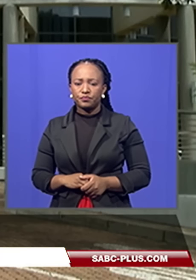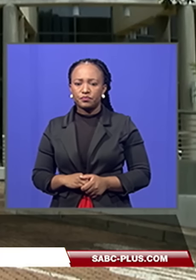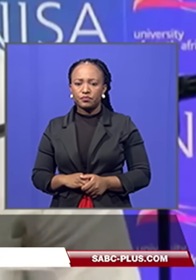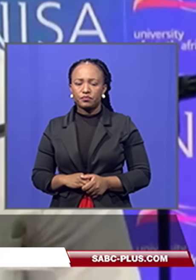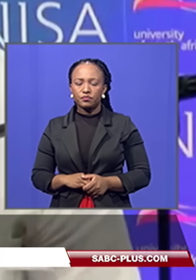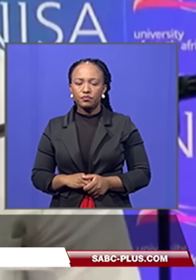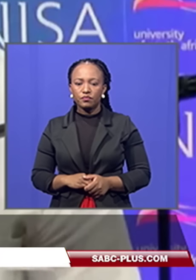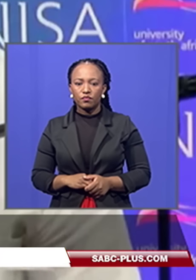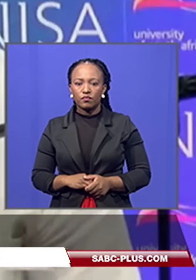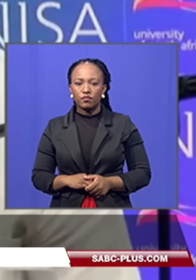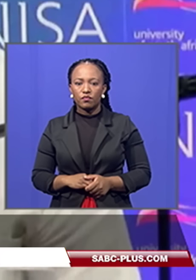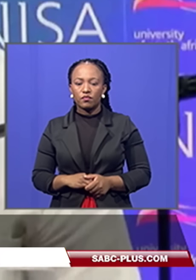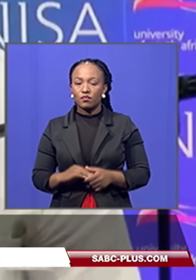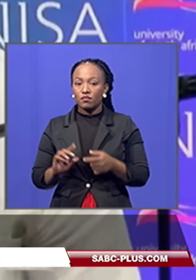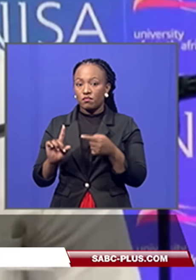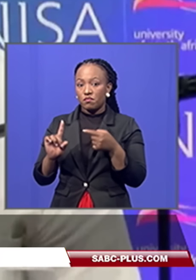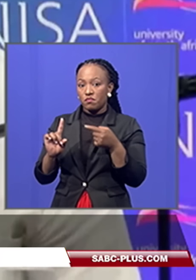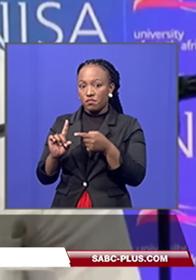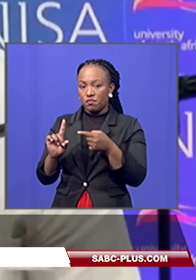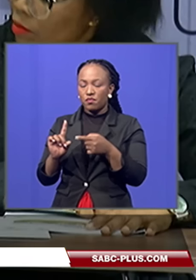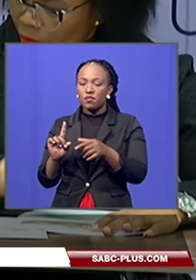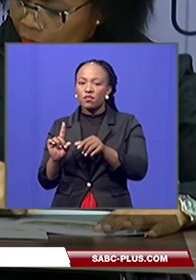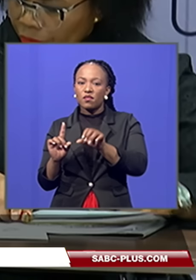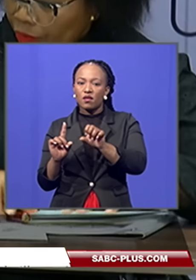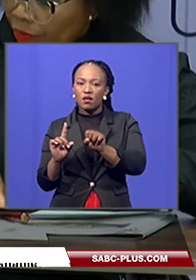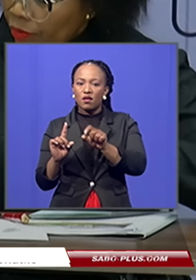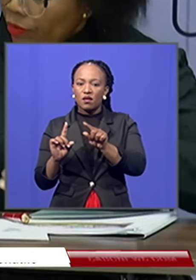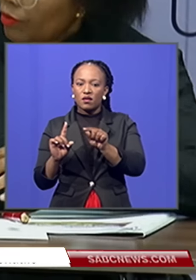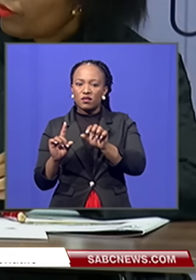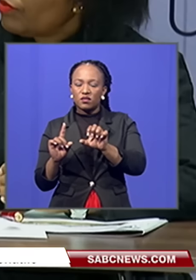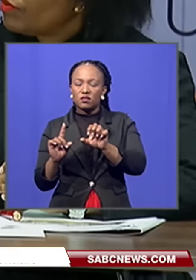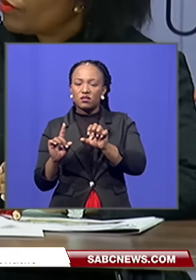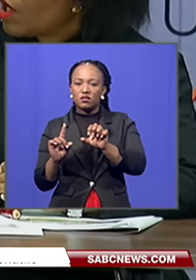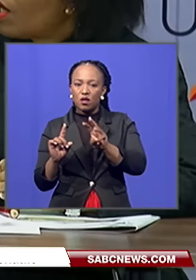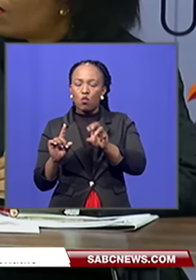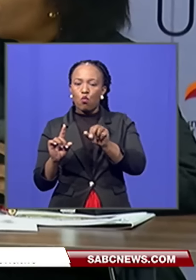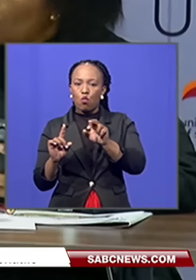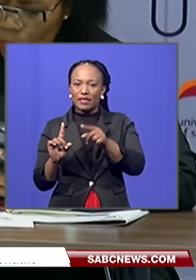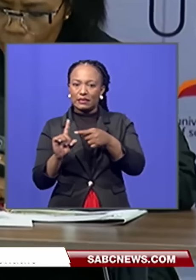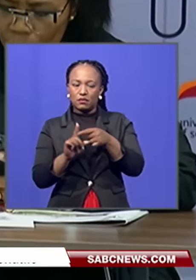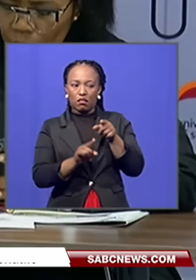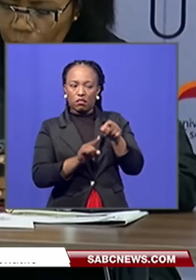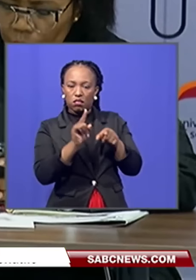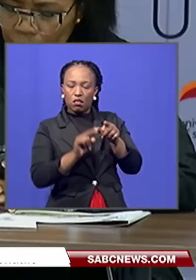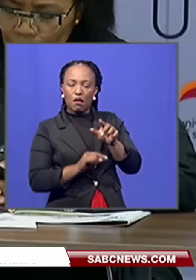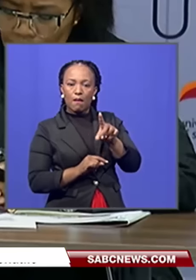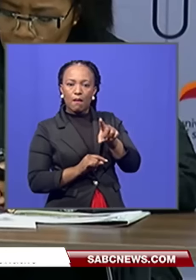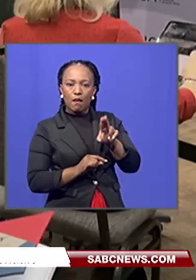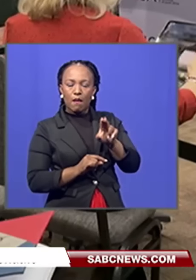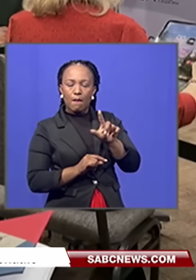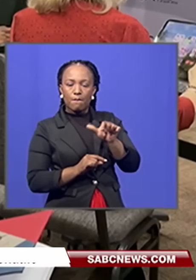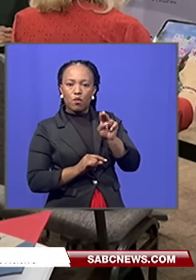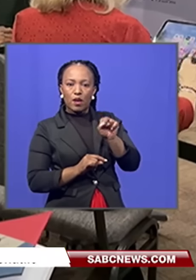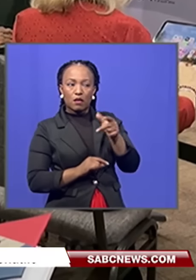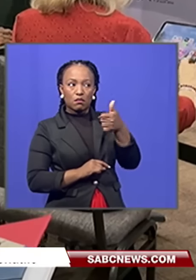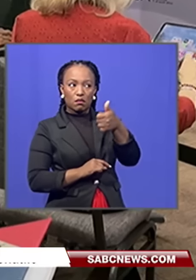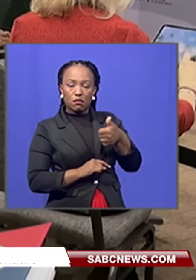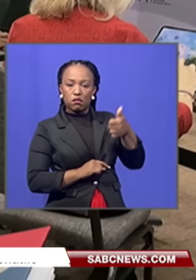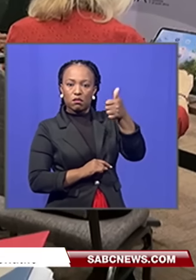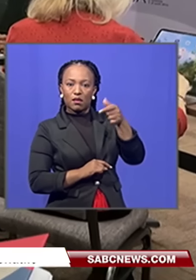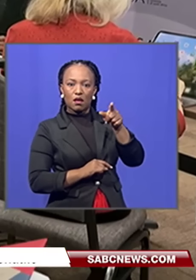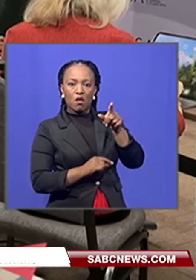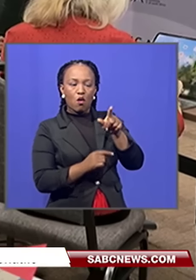Mongwadiši wa maloba wa UNISA Professor Stuart Mutata o latofatša motlatša mokhanseleri Puleng Lenkabula ka go tloša bašomi ba bagolo ba university maemong